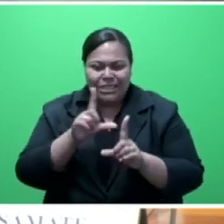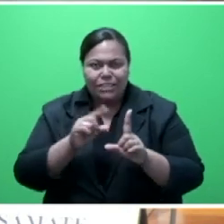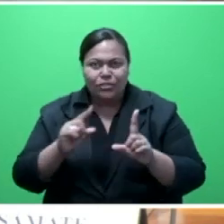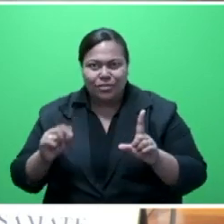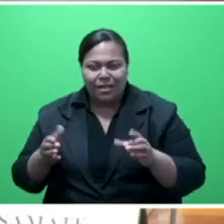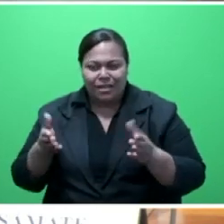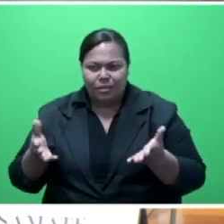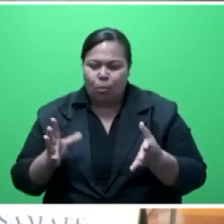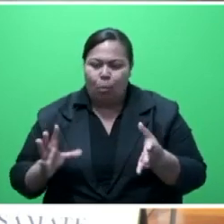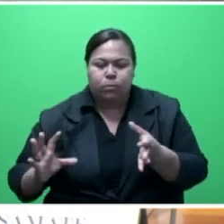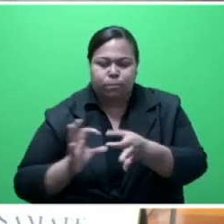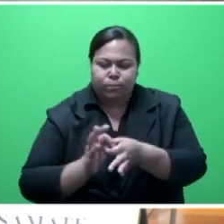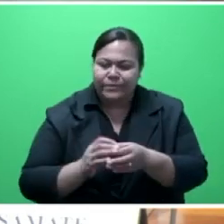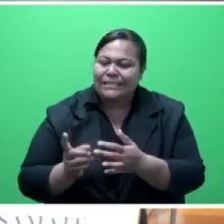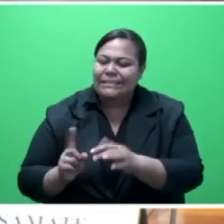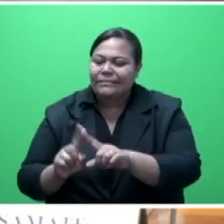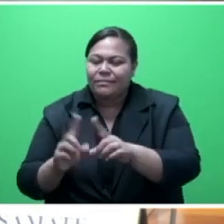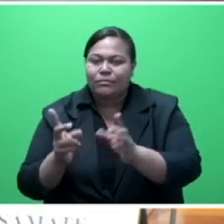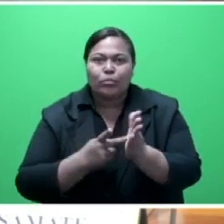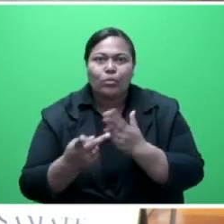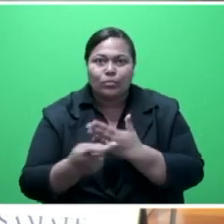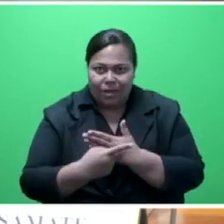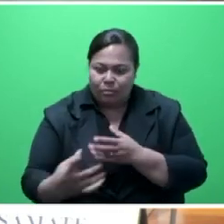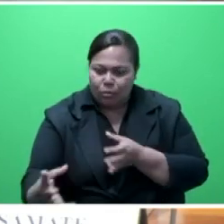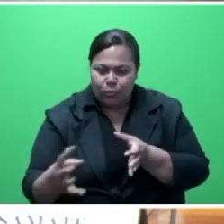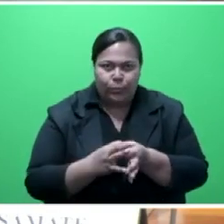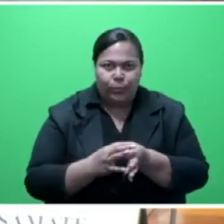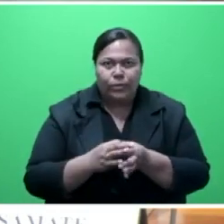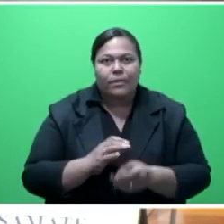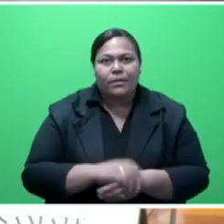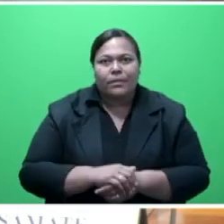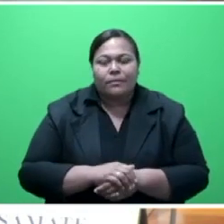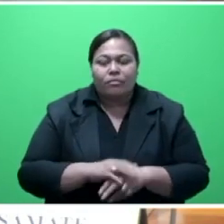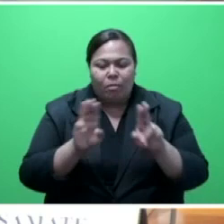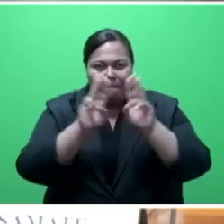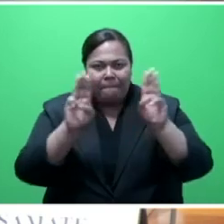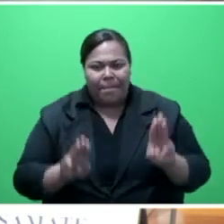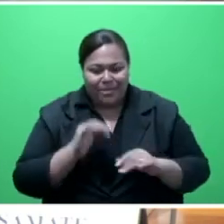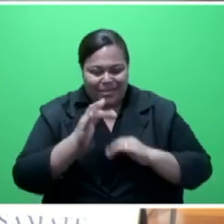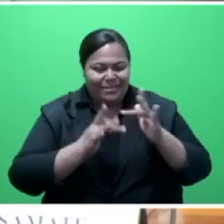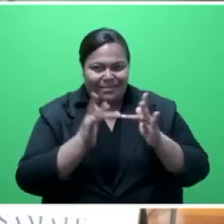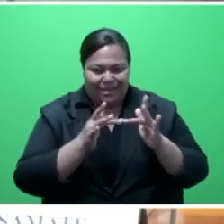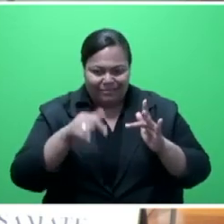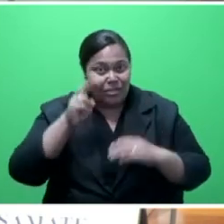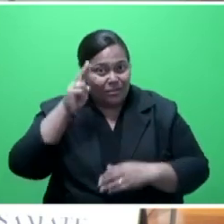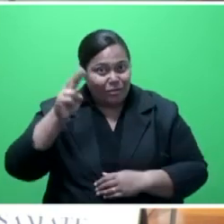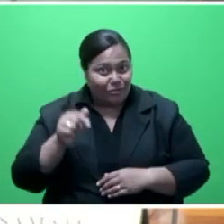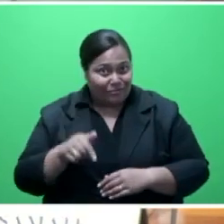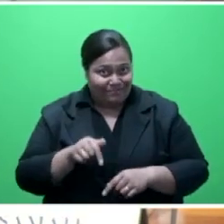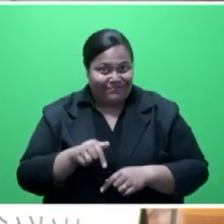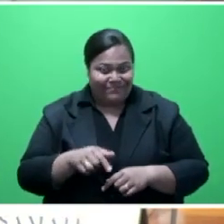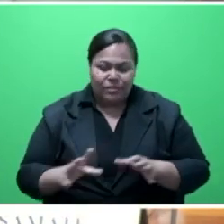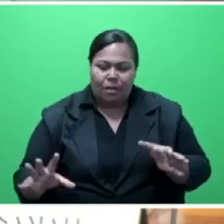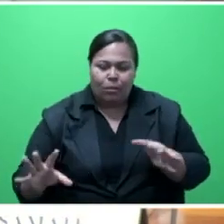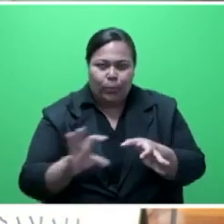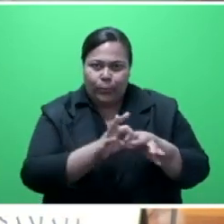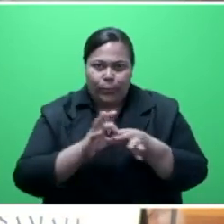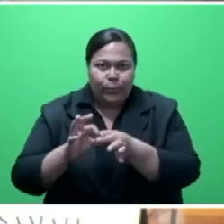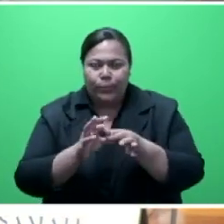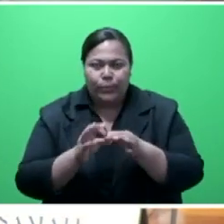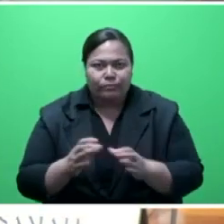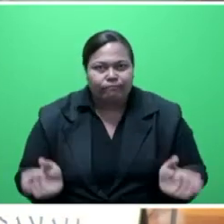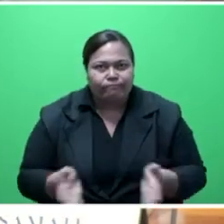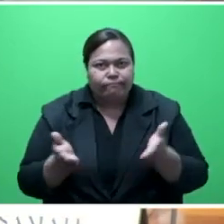Connecting the Unconnected project, which aims to map out the national internet coverage areas in the framework to progressively boost